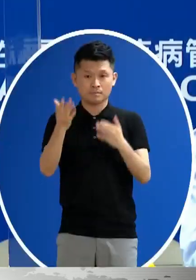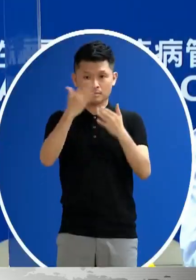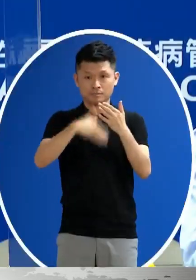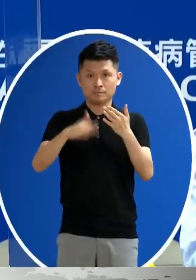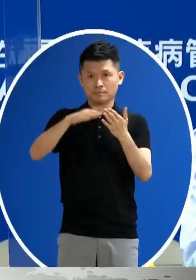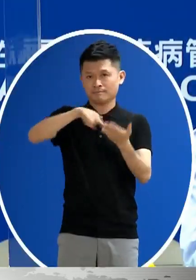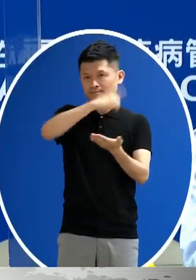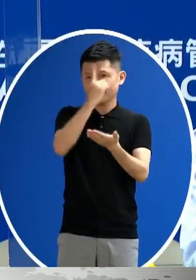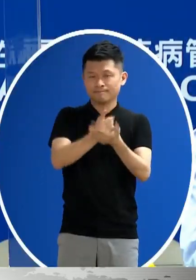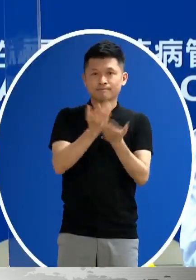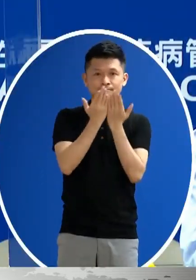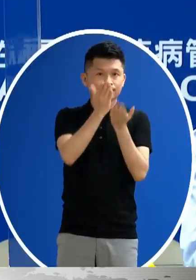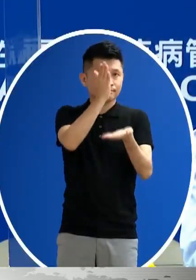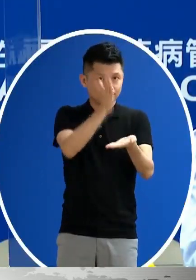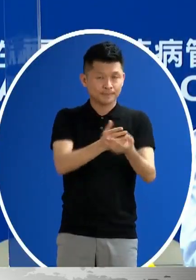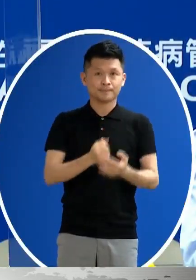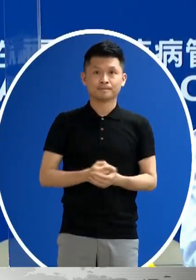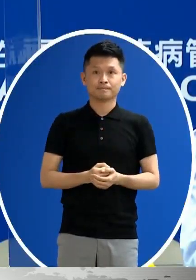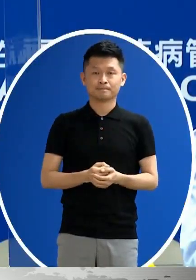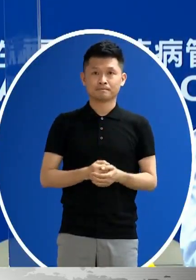days.